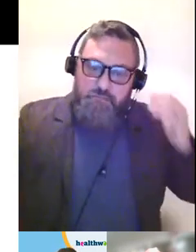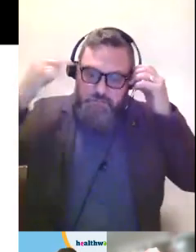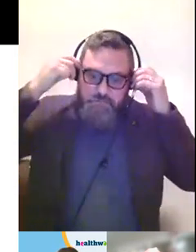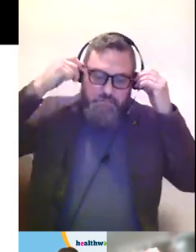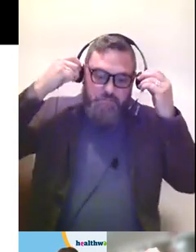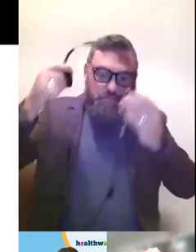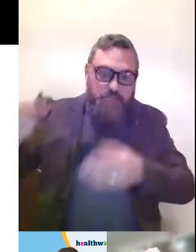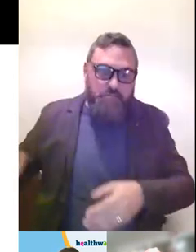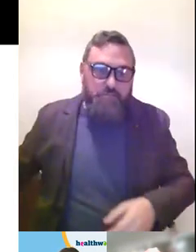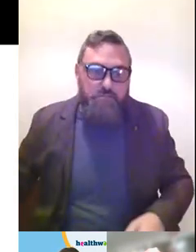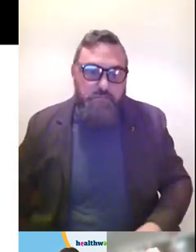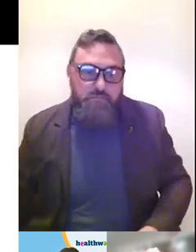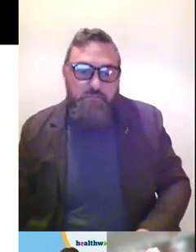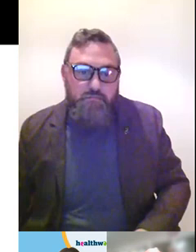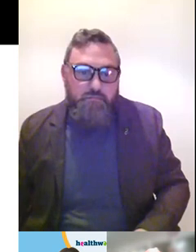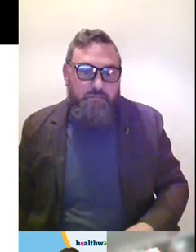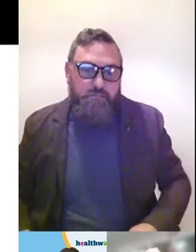Thank you.